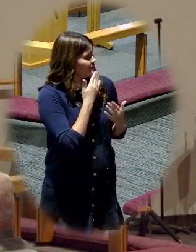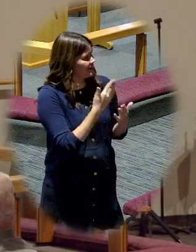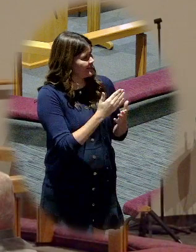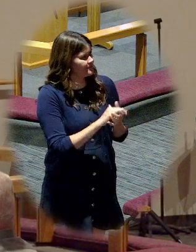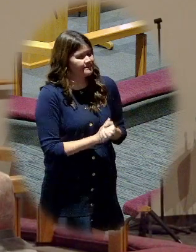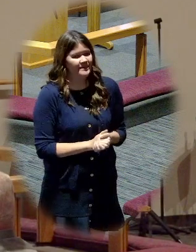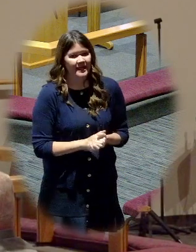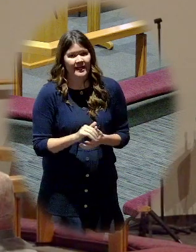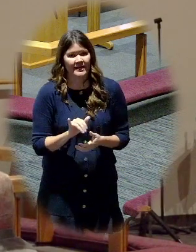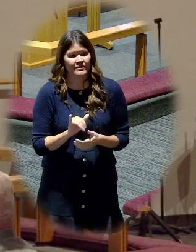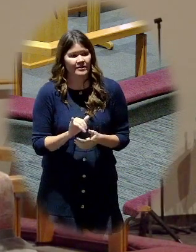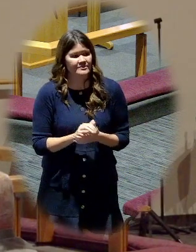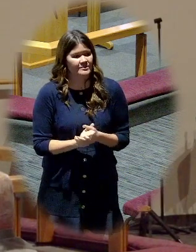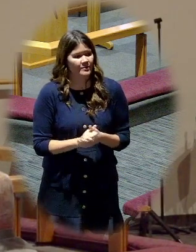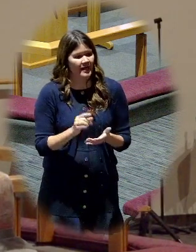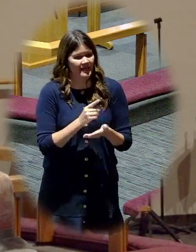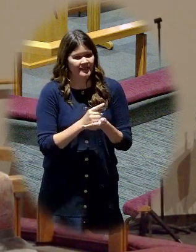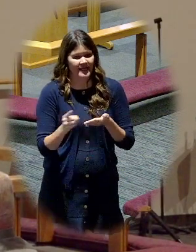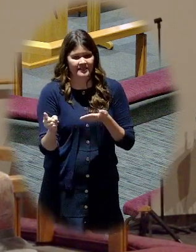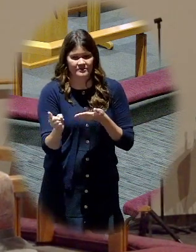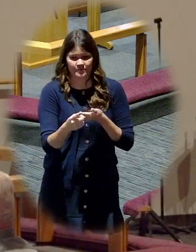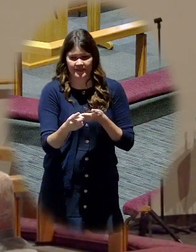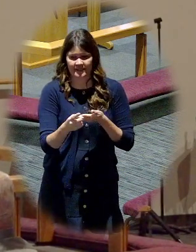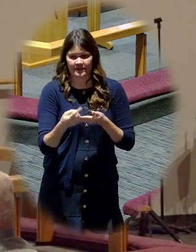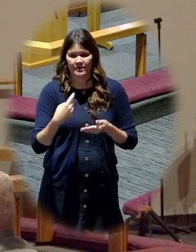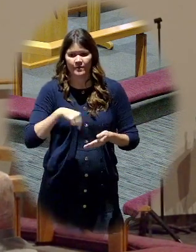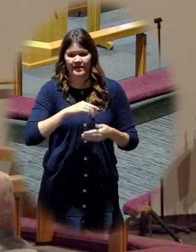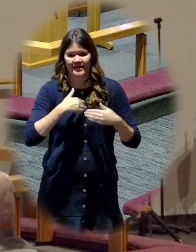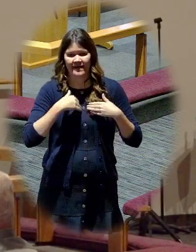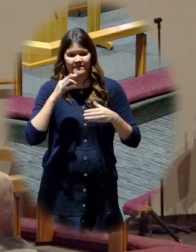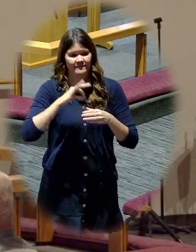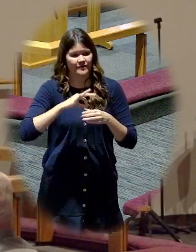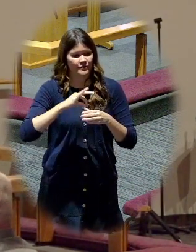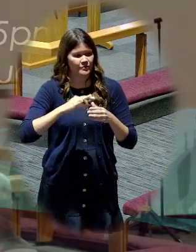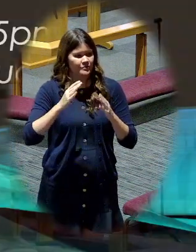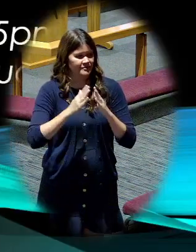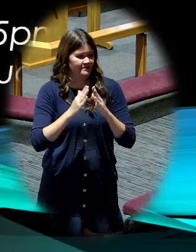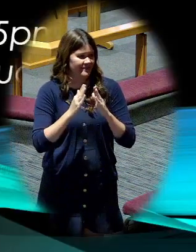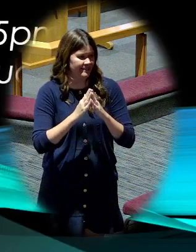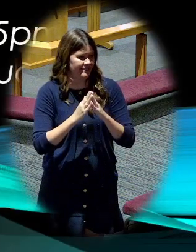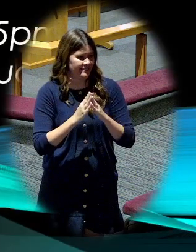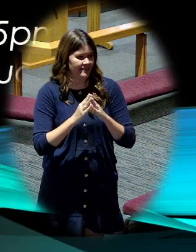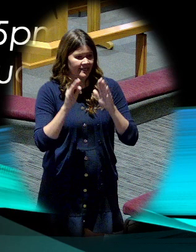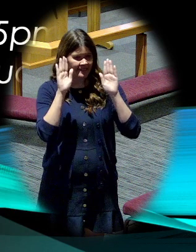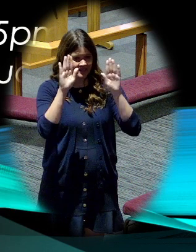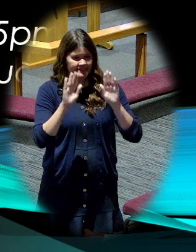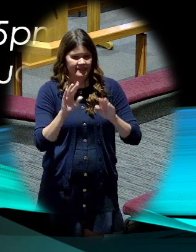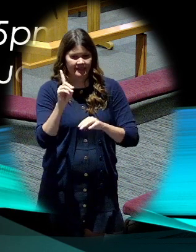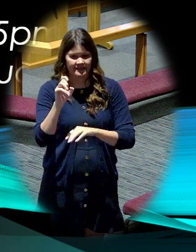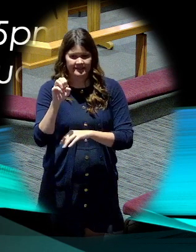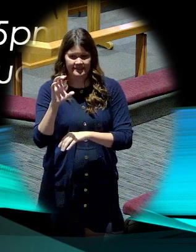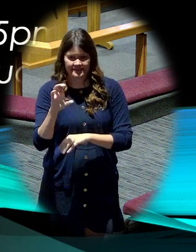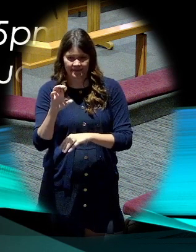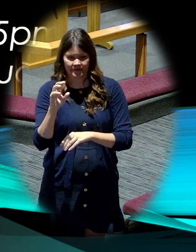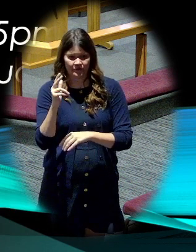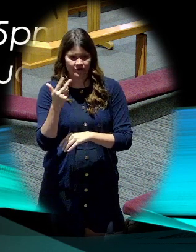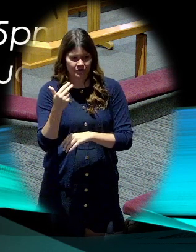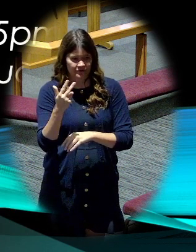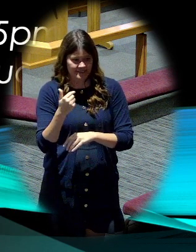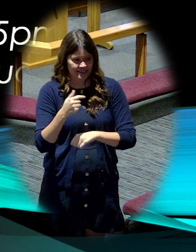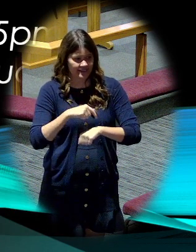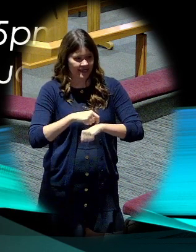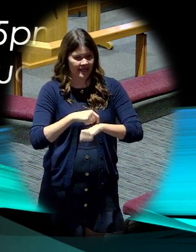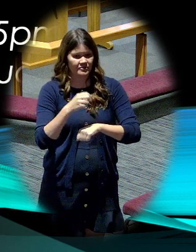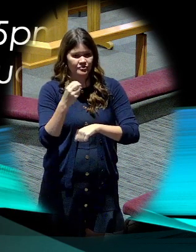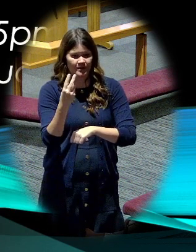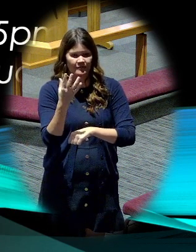but certainly not least, 1 week from today is our voters meeting. Sunday, December 13th at 12:15,